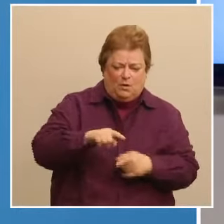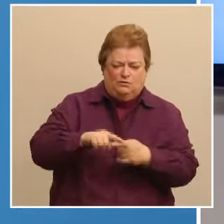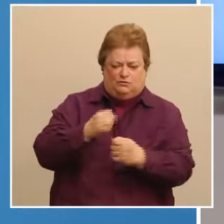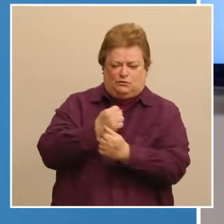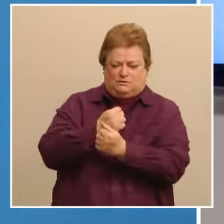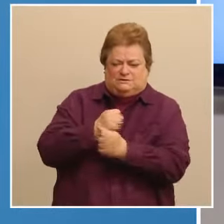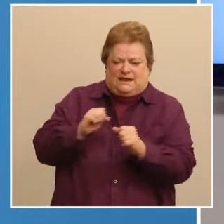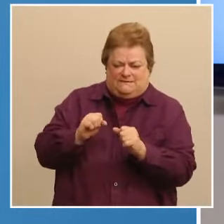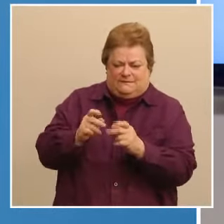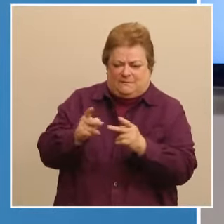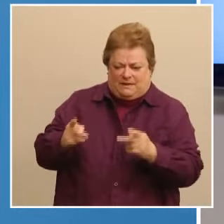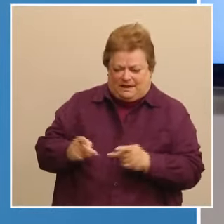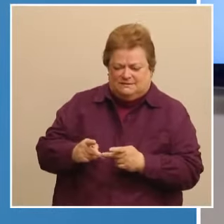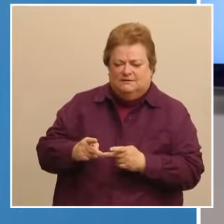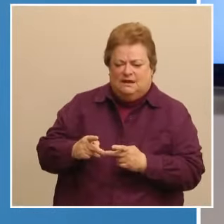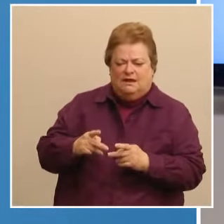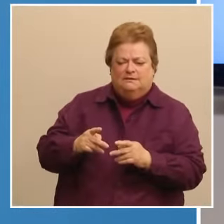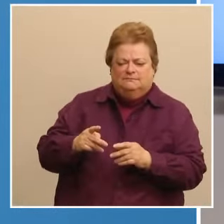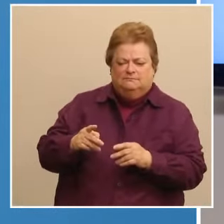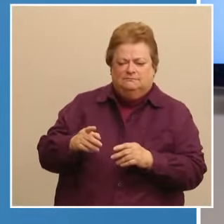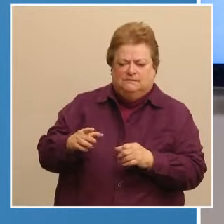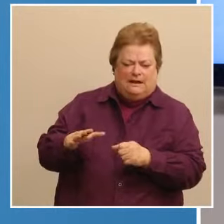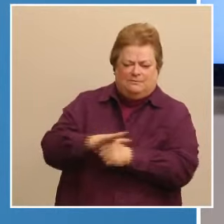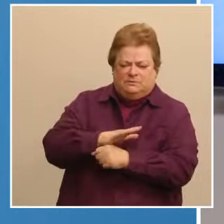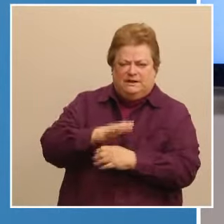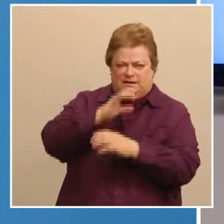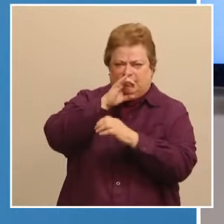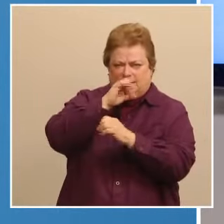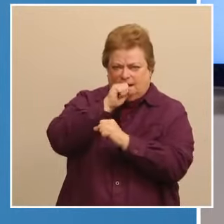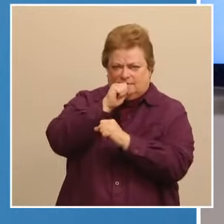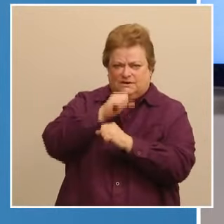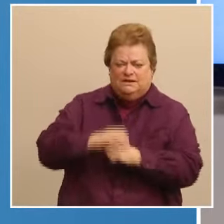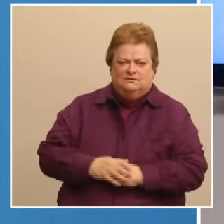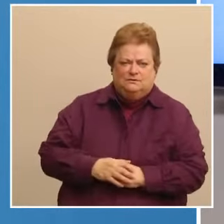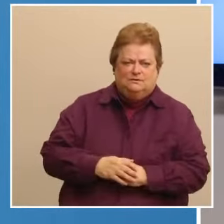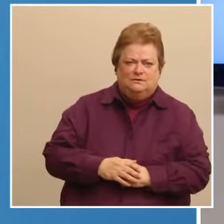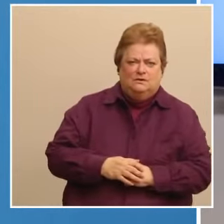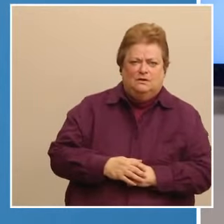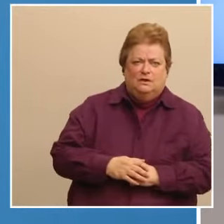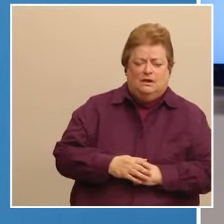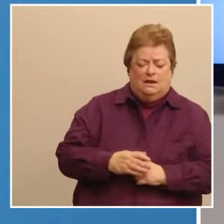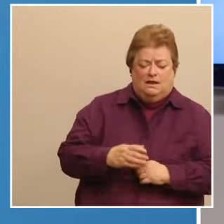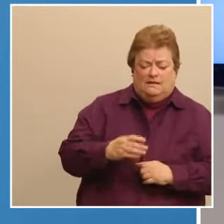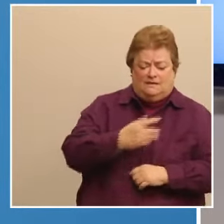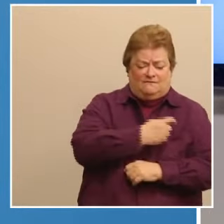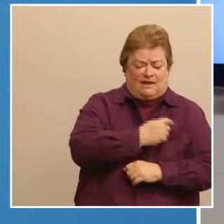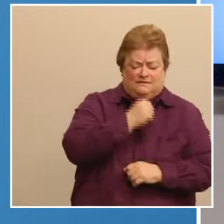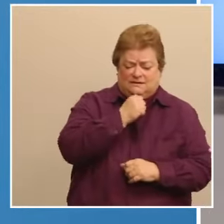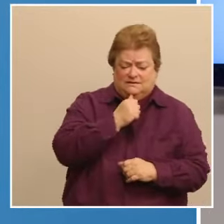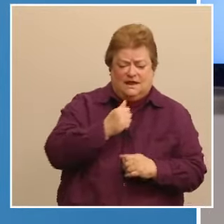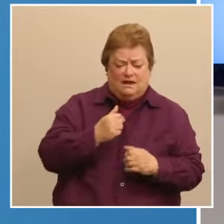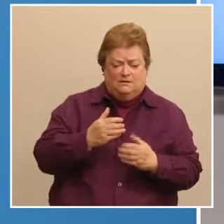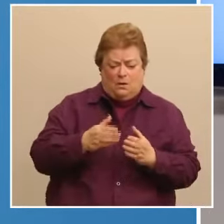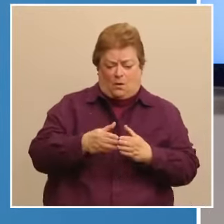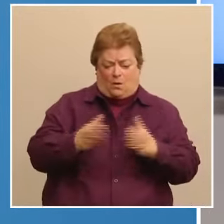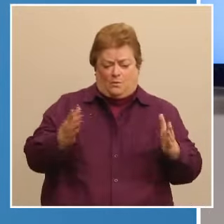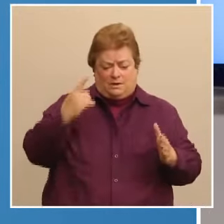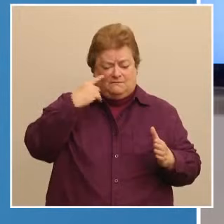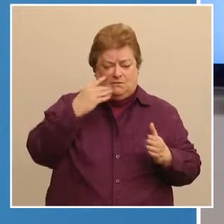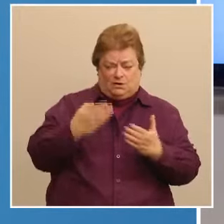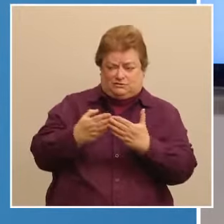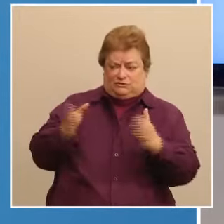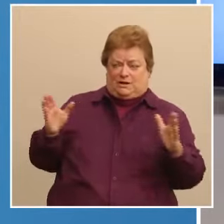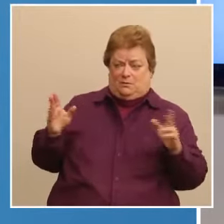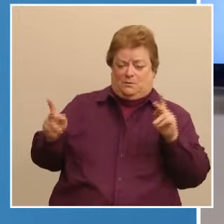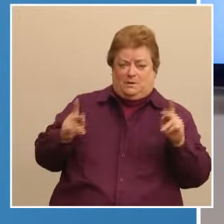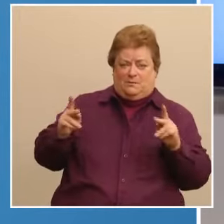strictly confidential. While the vaccine is not yet available for the general public, as doses become available,